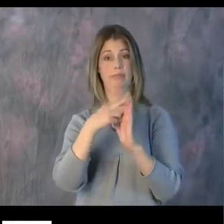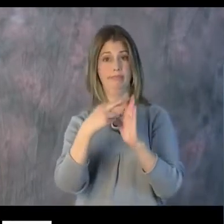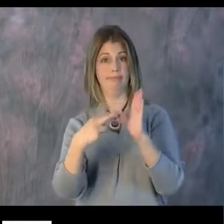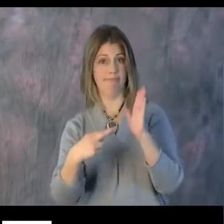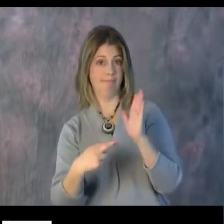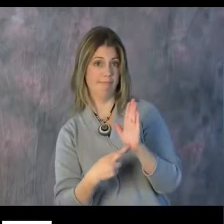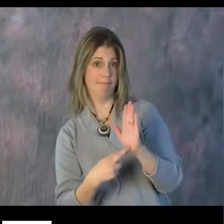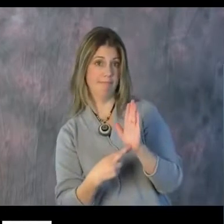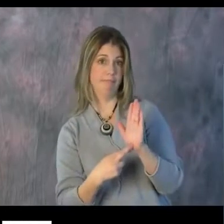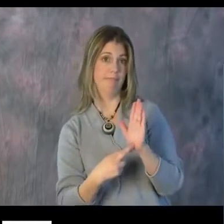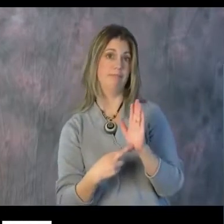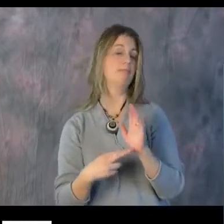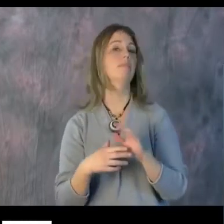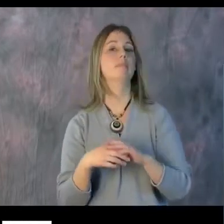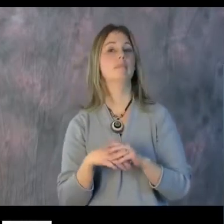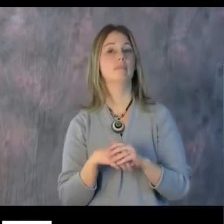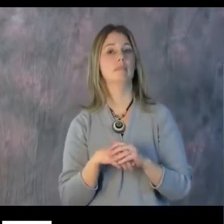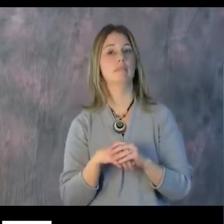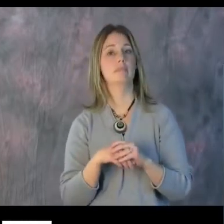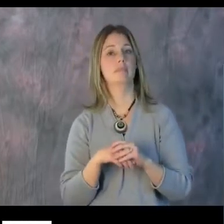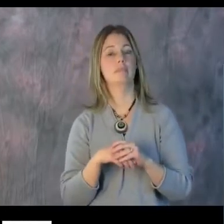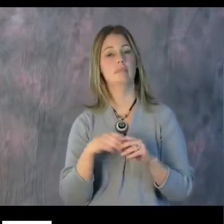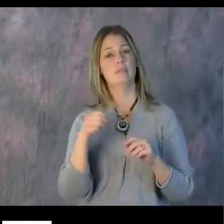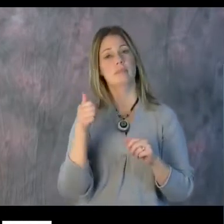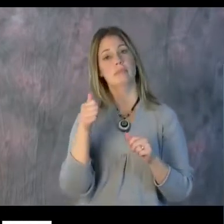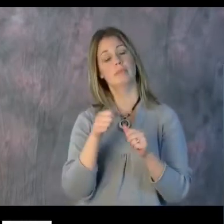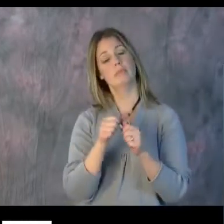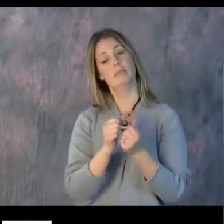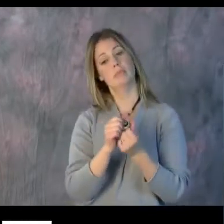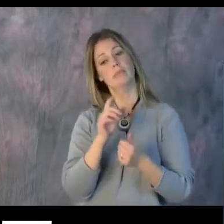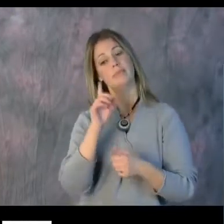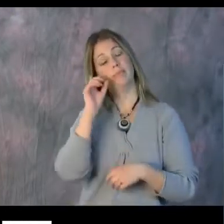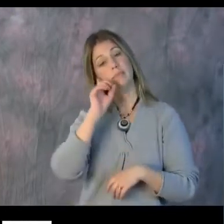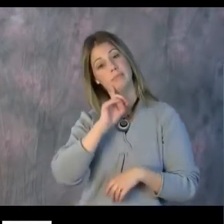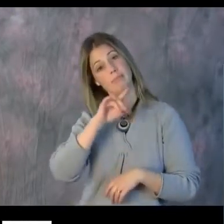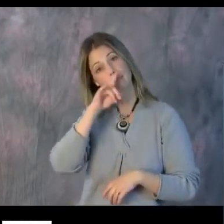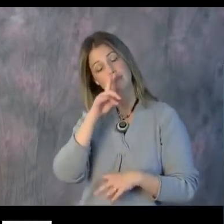And again, refer back to the family time, that 30-minute rule that we talked about.